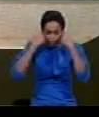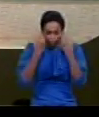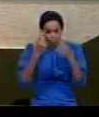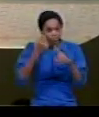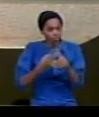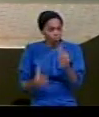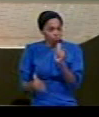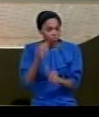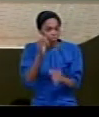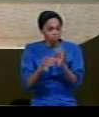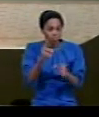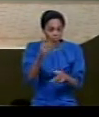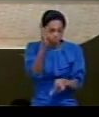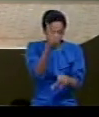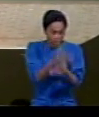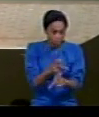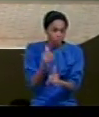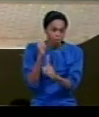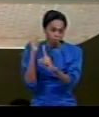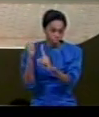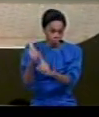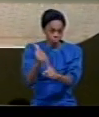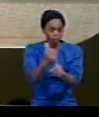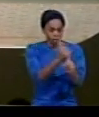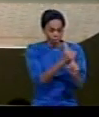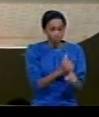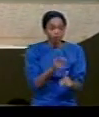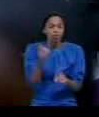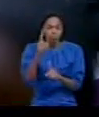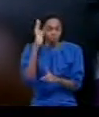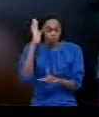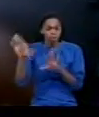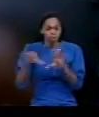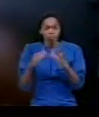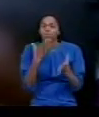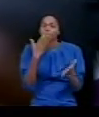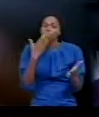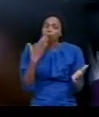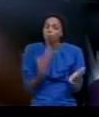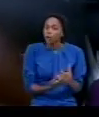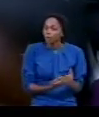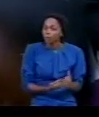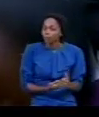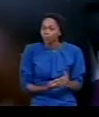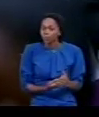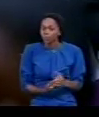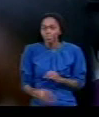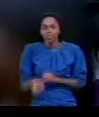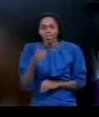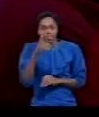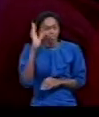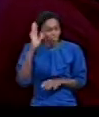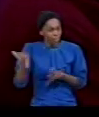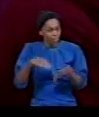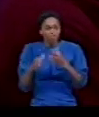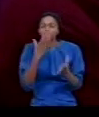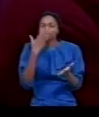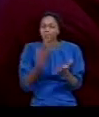if ye keep yourselves, ye shall do well. Ye shall do